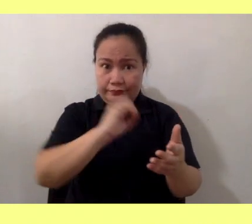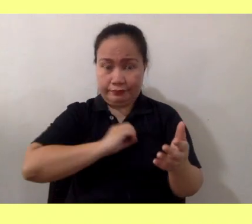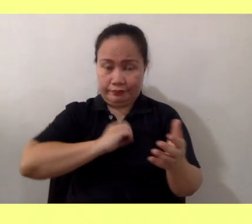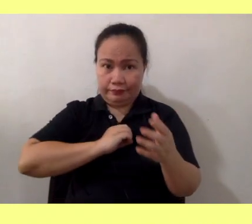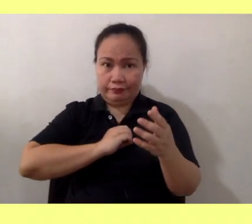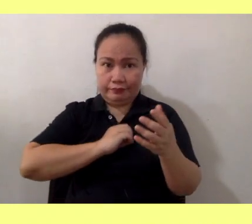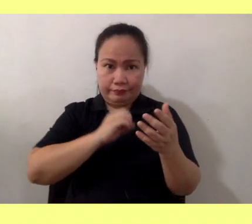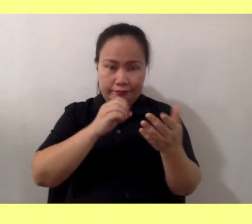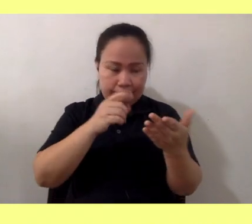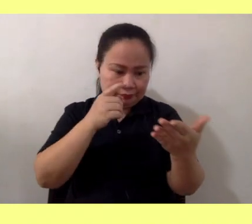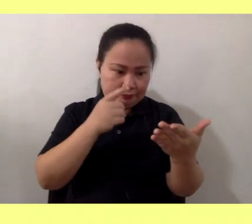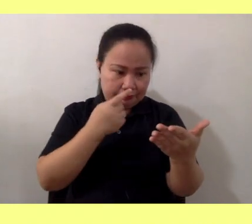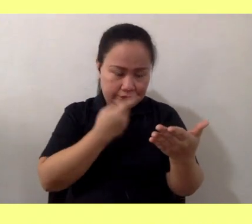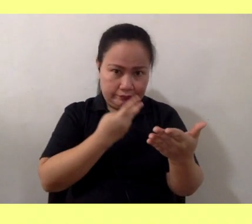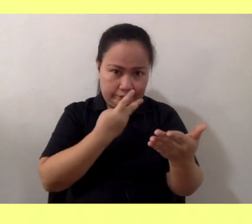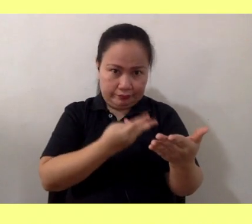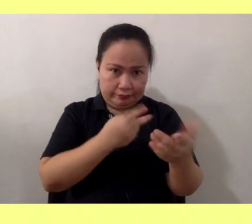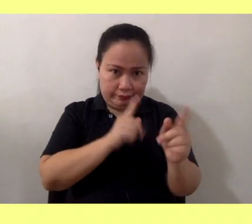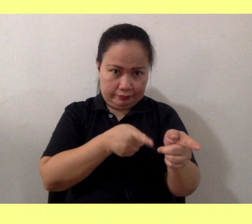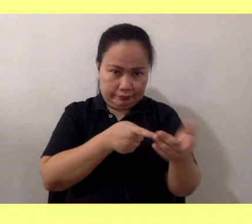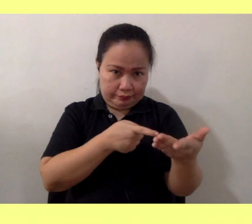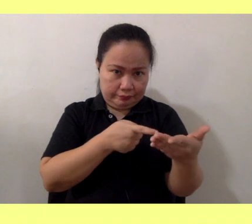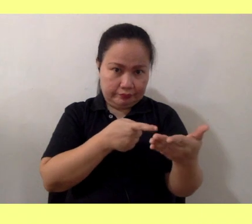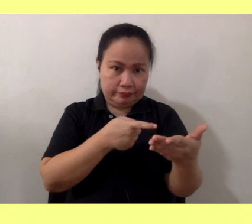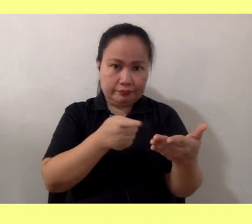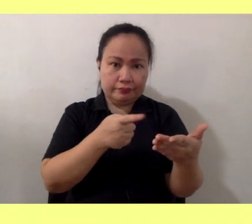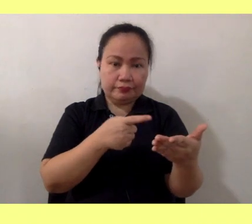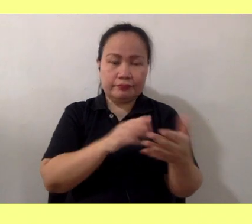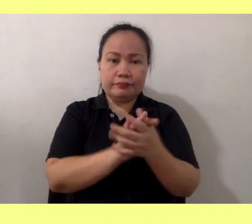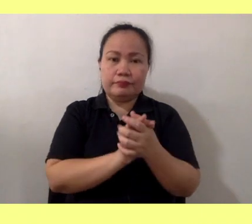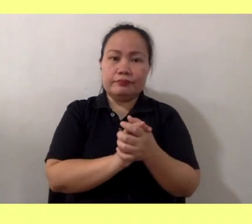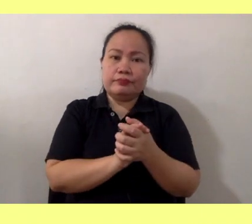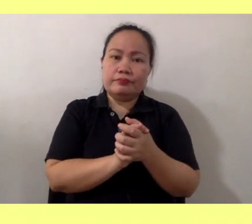Okay, you may check your own work.